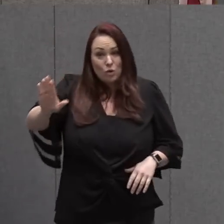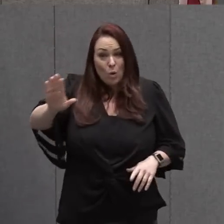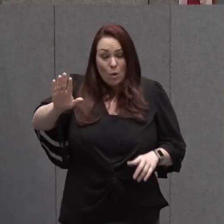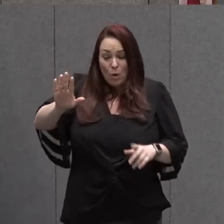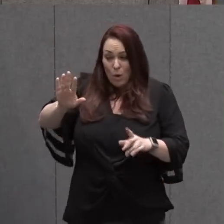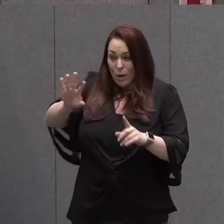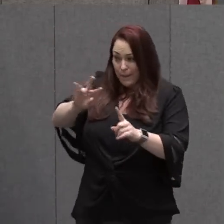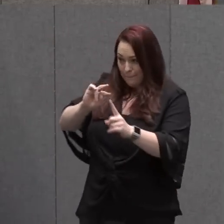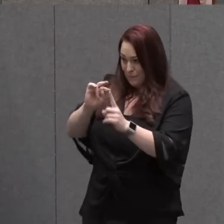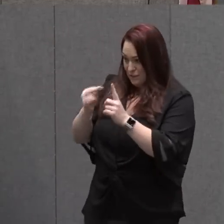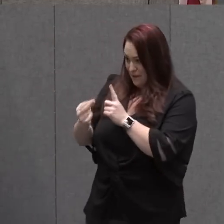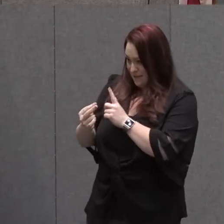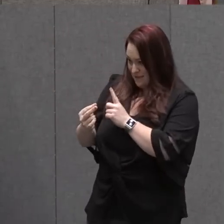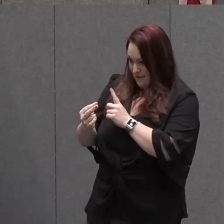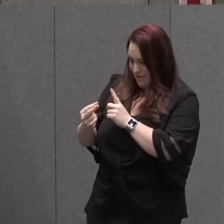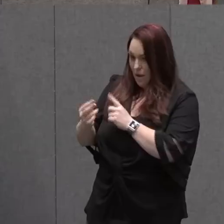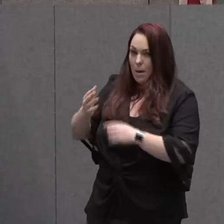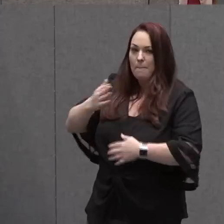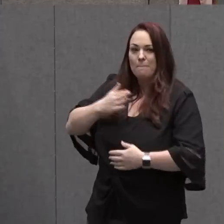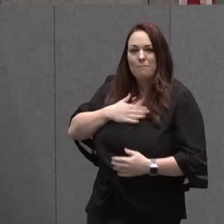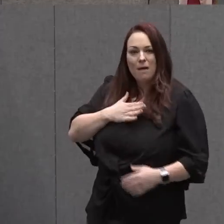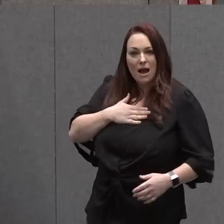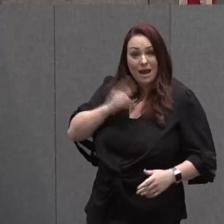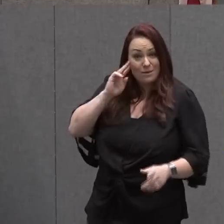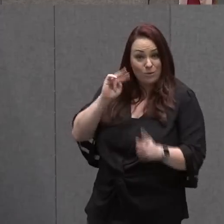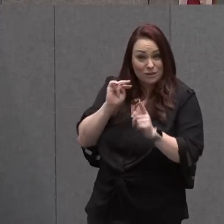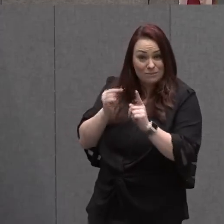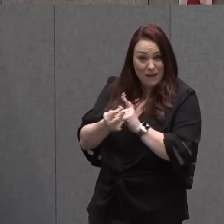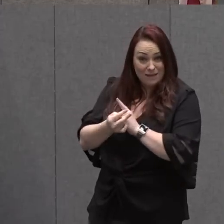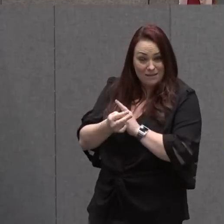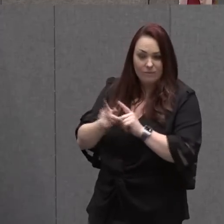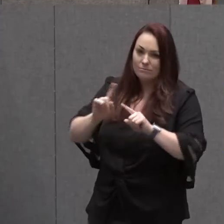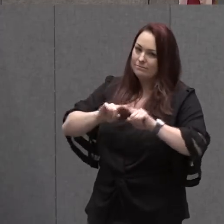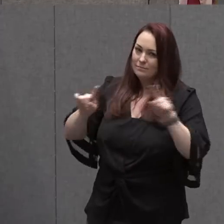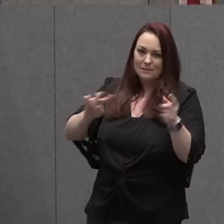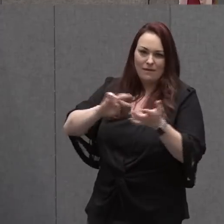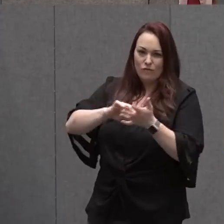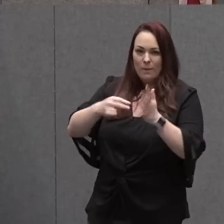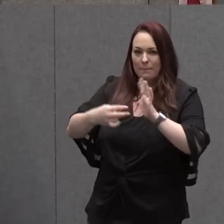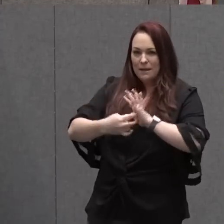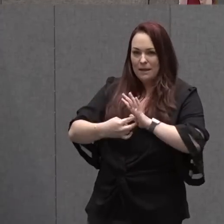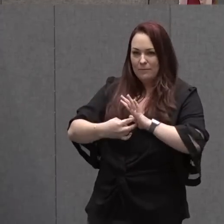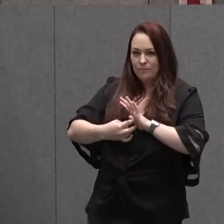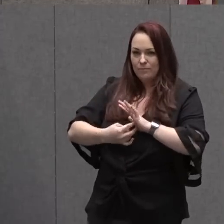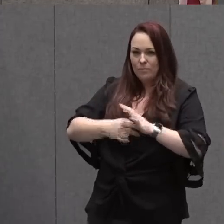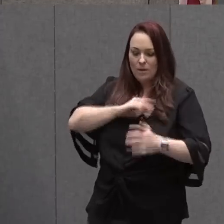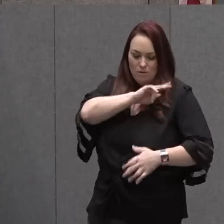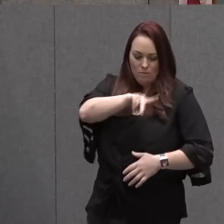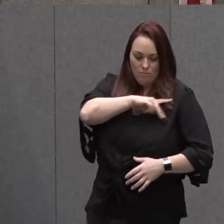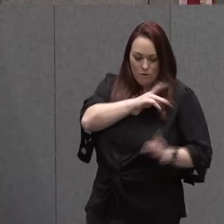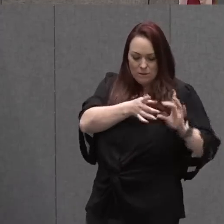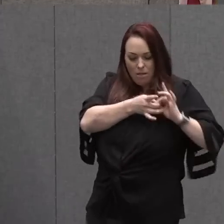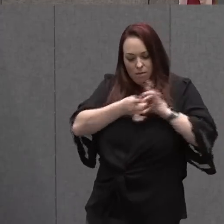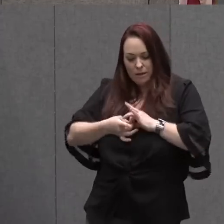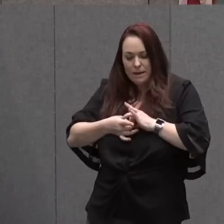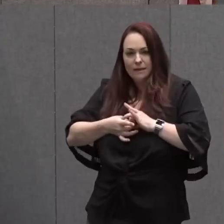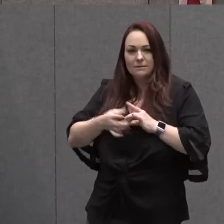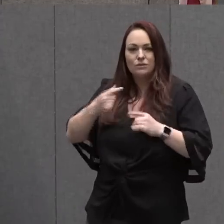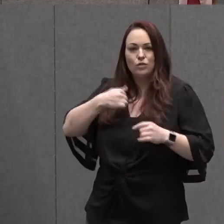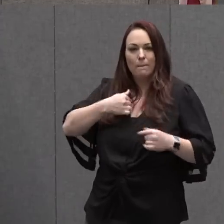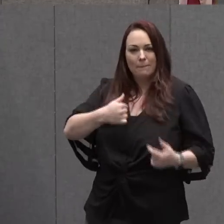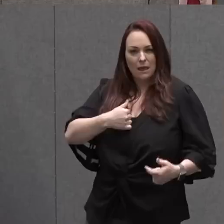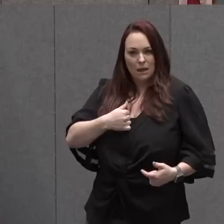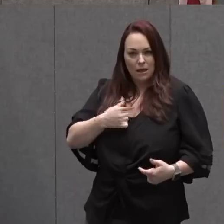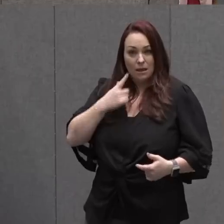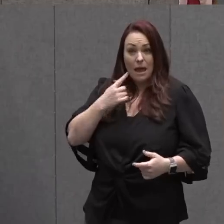that. My take is I'm getting a whole different meaning out of it, and I'm making it personal. Kind of like how Miss